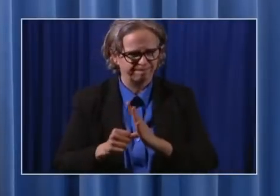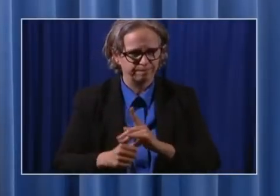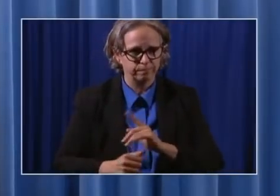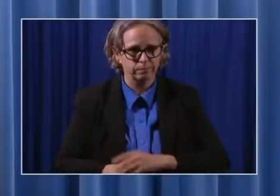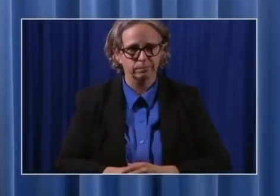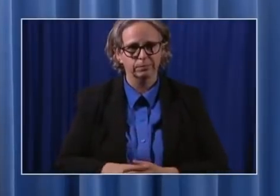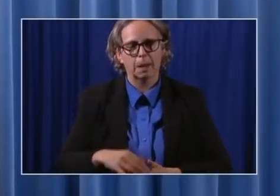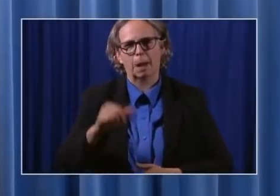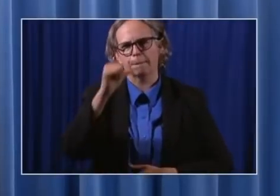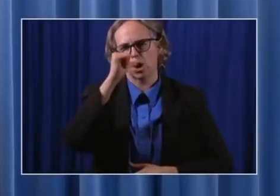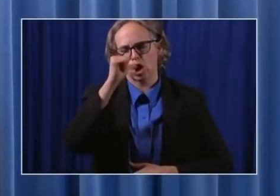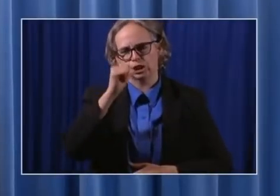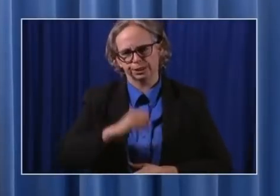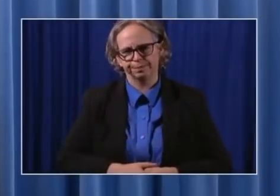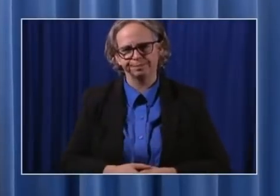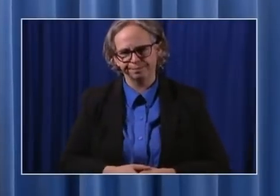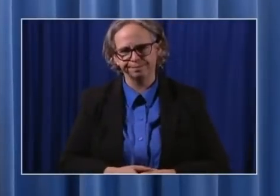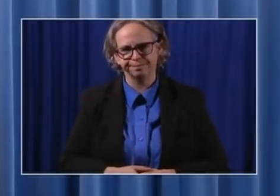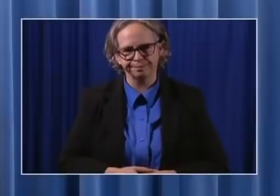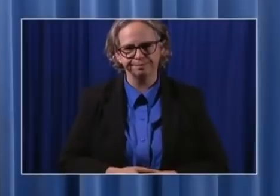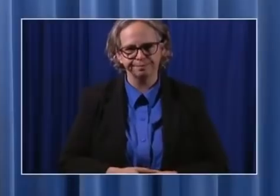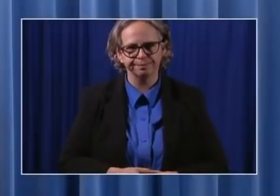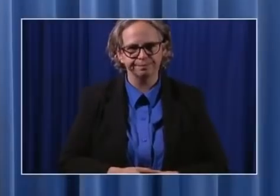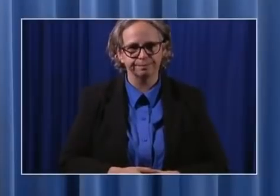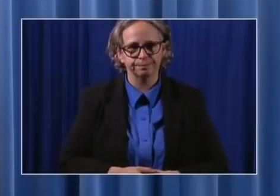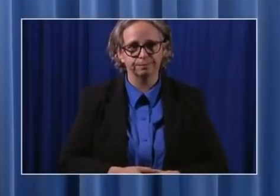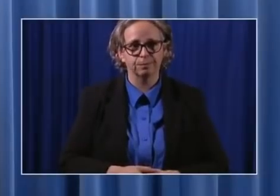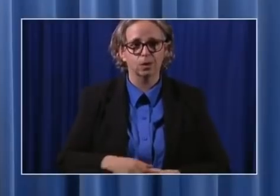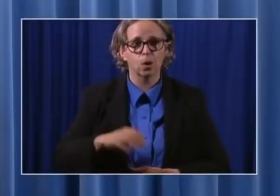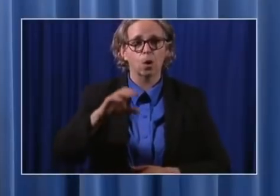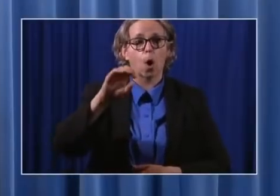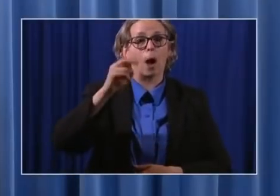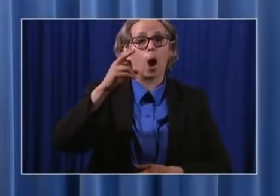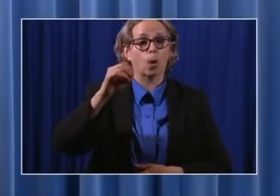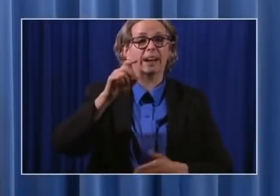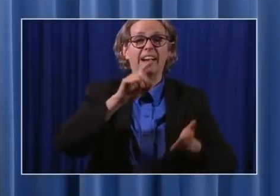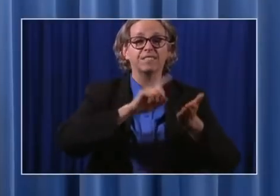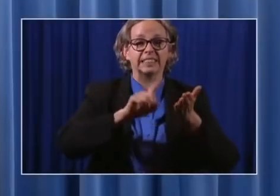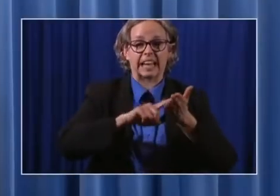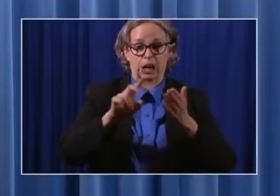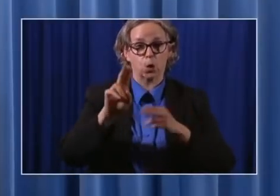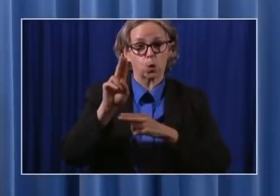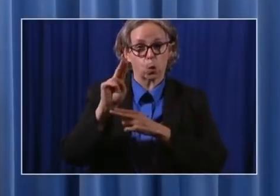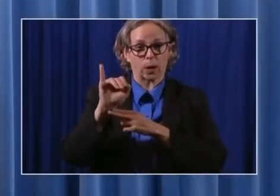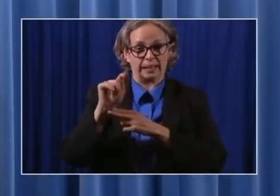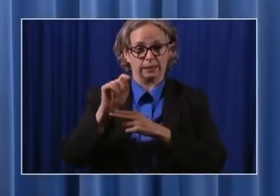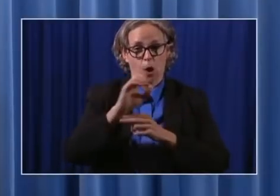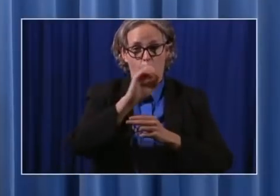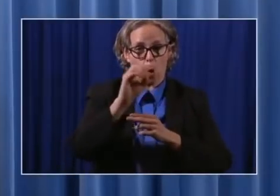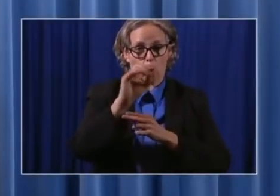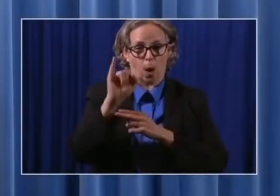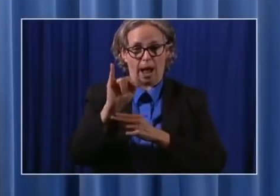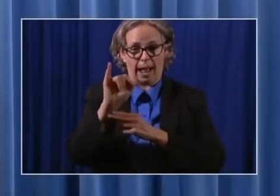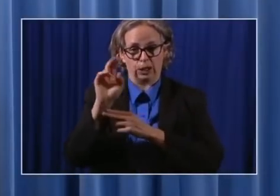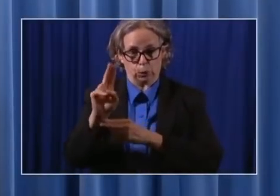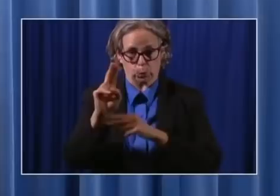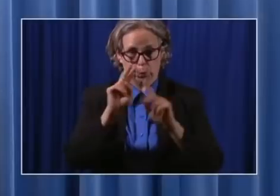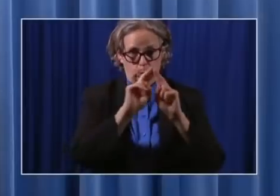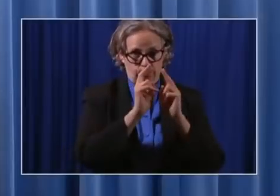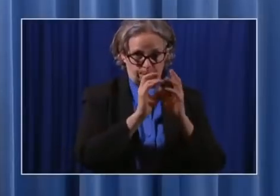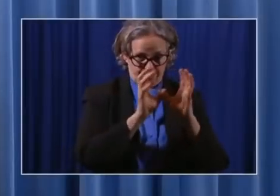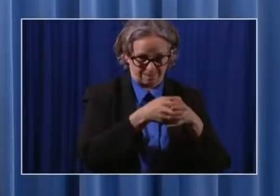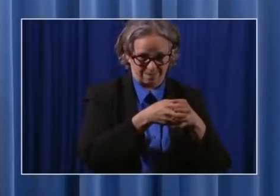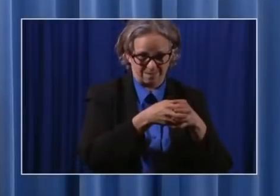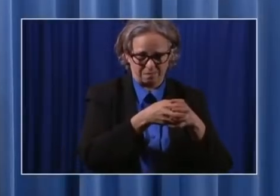The Ohio Investigative Unit is the unit that goes out and checks on bars. This is